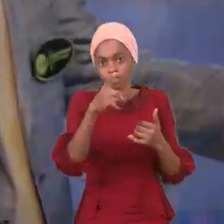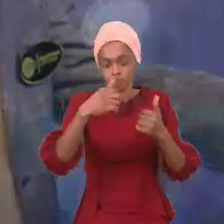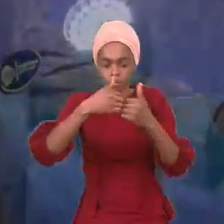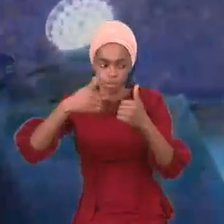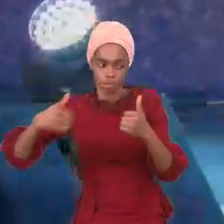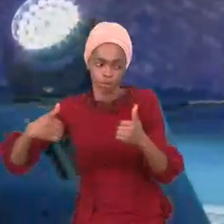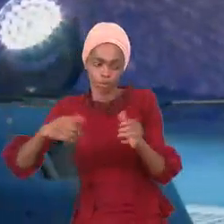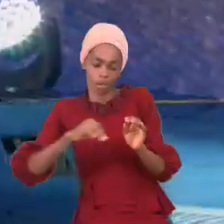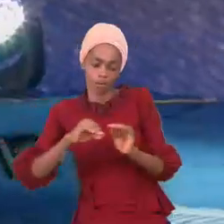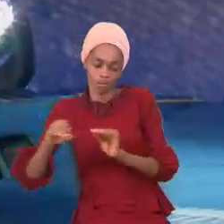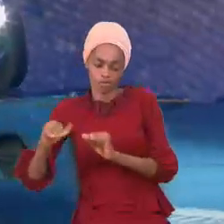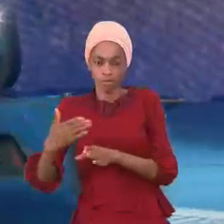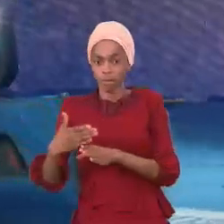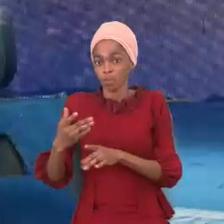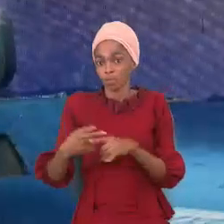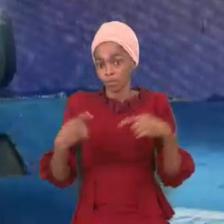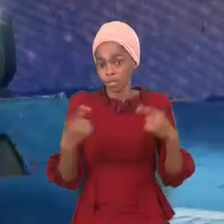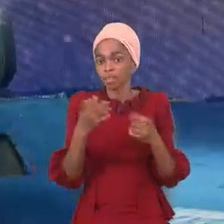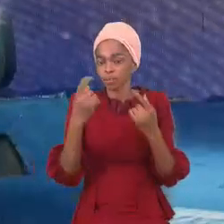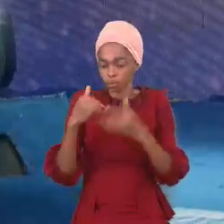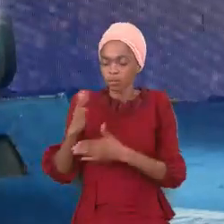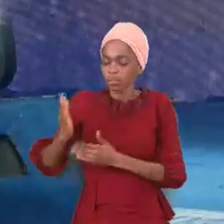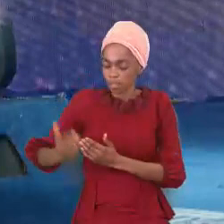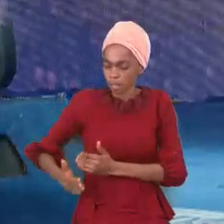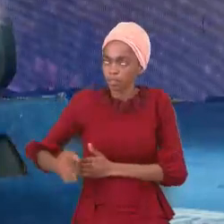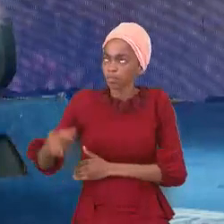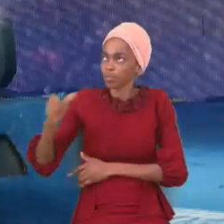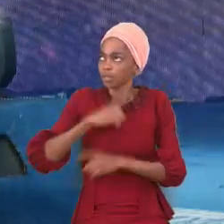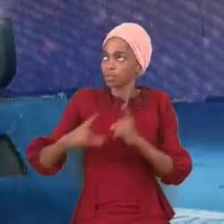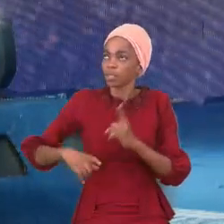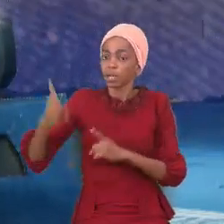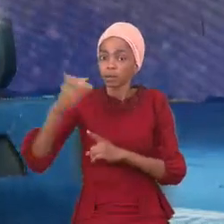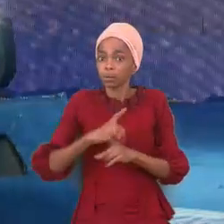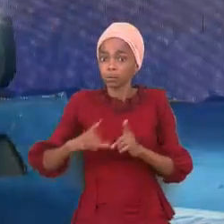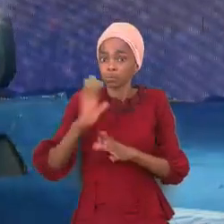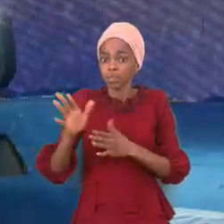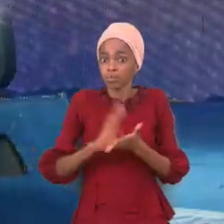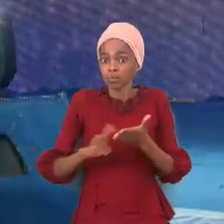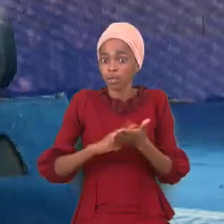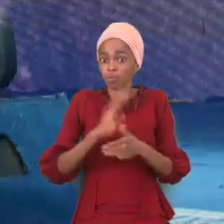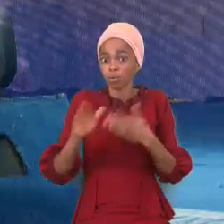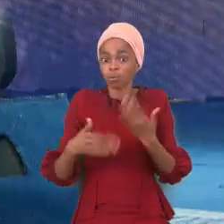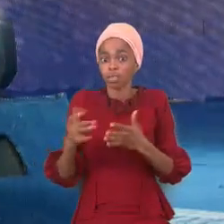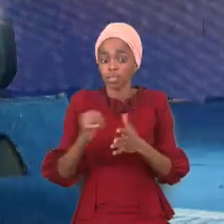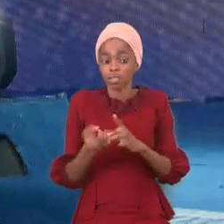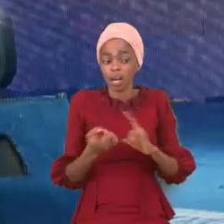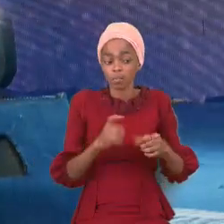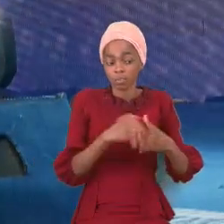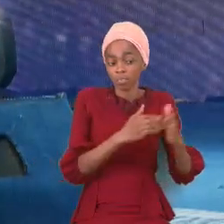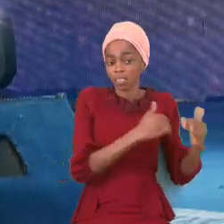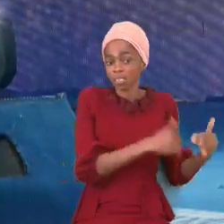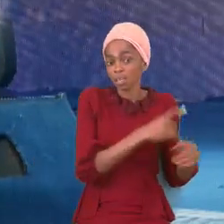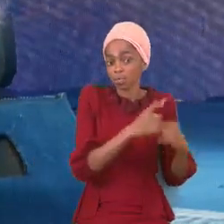And then you come to the side of the Lord. He'll forgive everything that took place on that side. When those termites